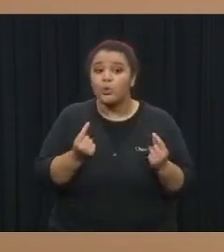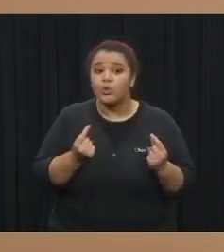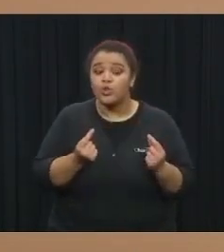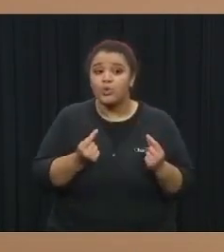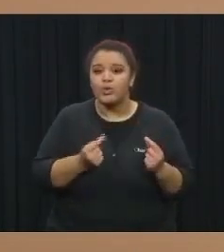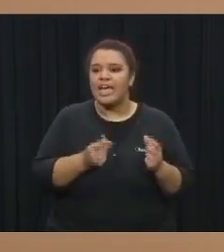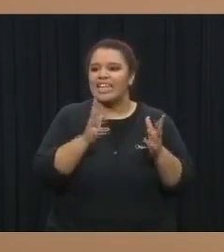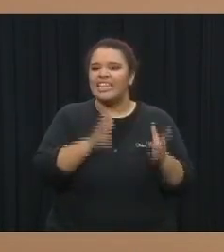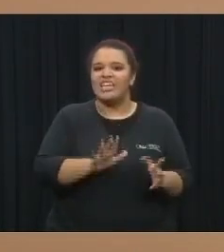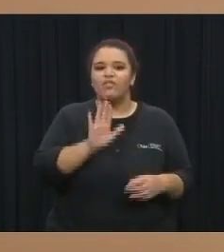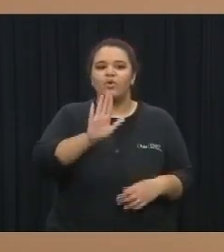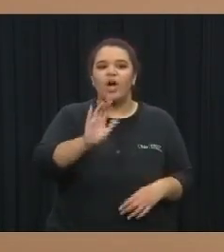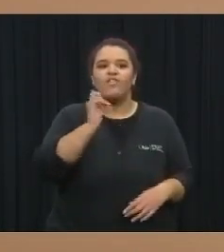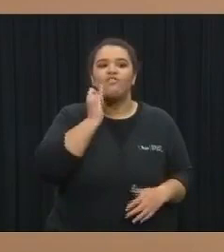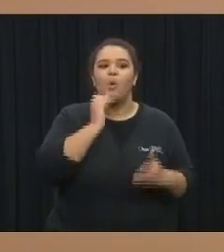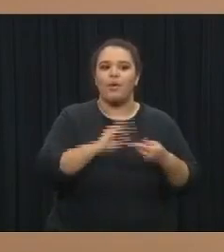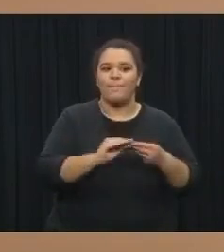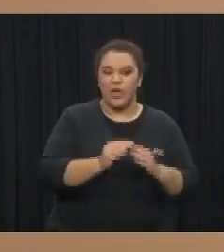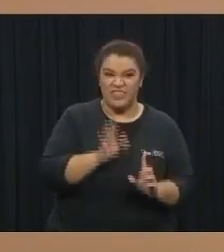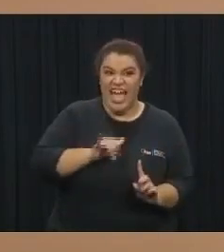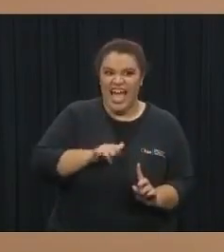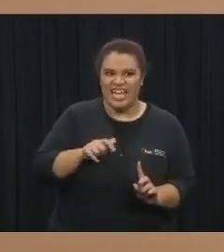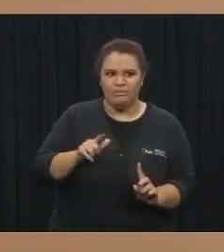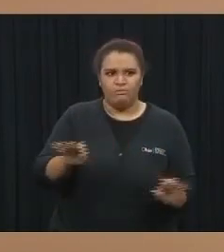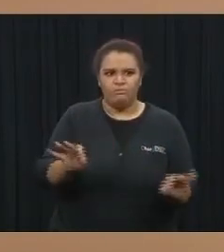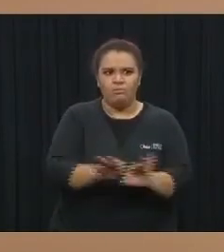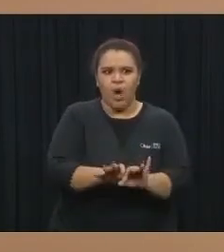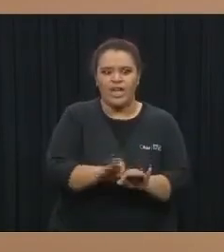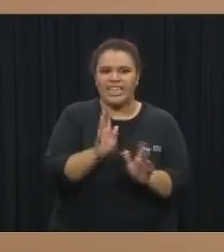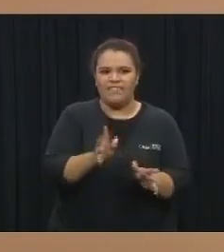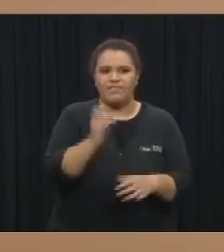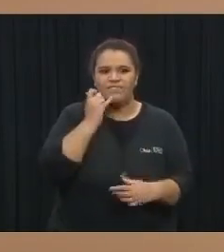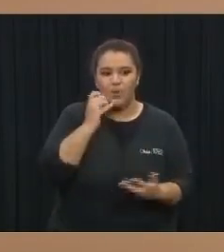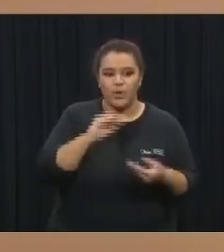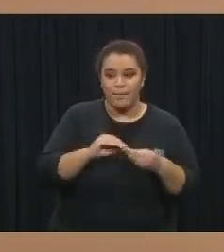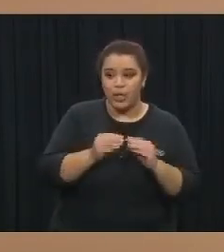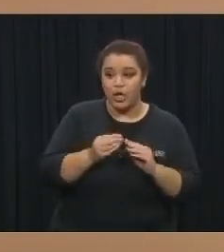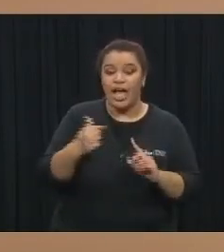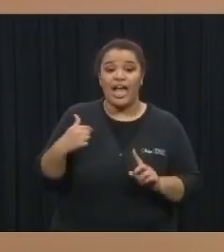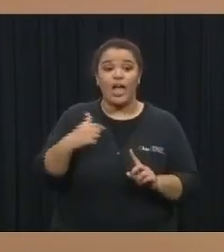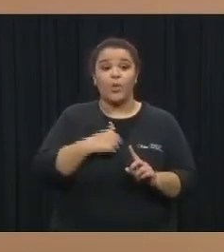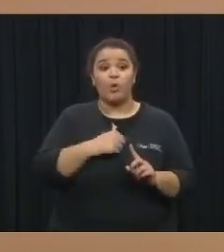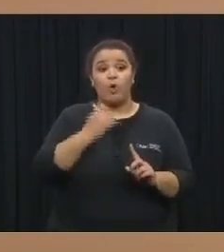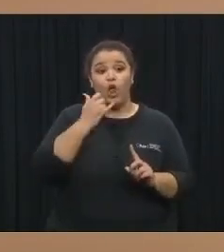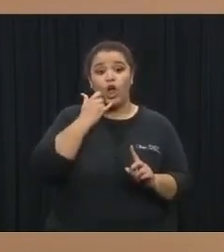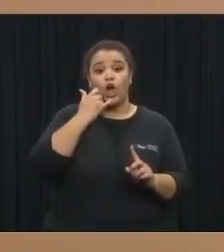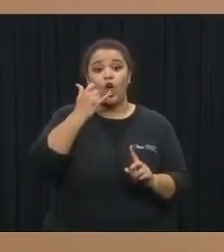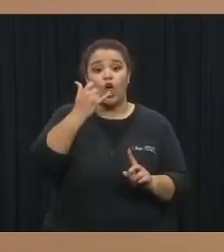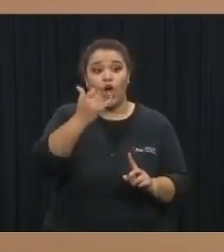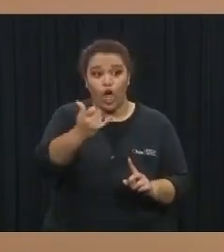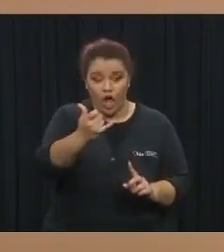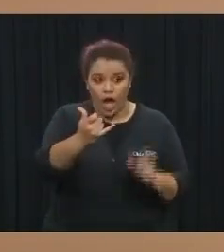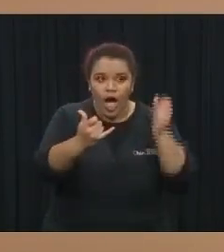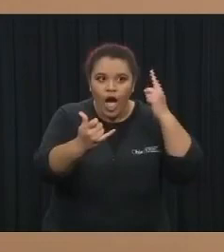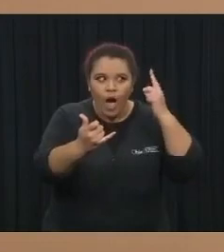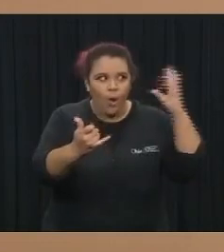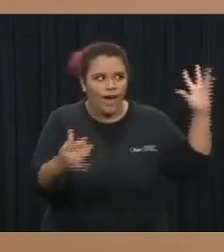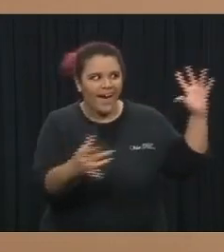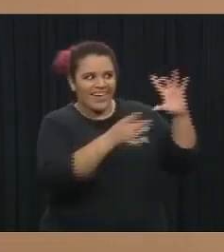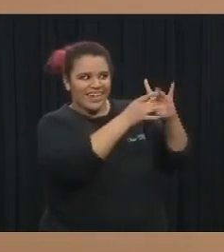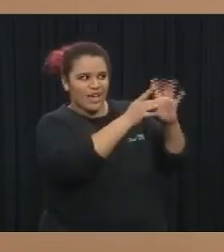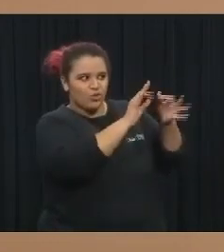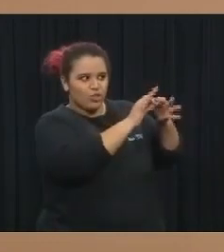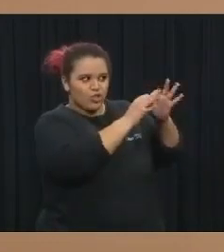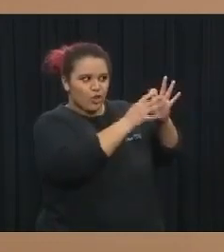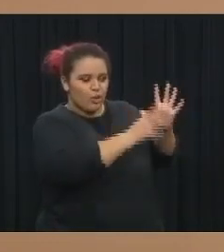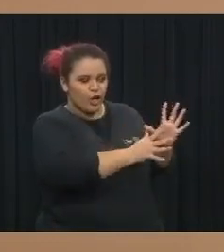need is the phone number to call, and we will call back. We have to actually access those translators, but we will call you back if a number can